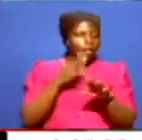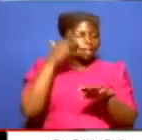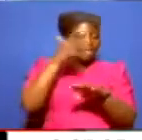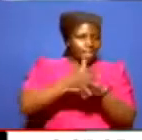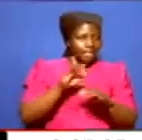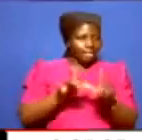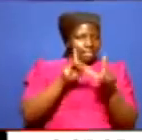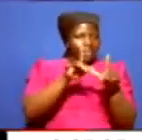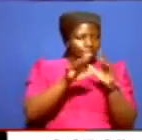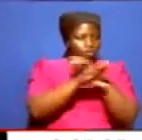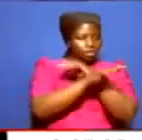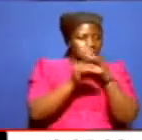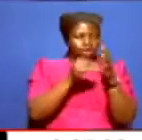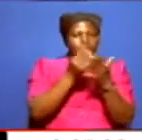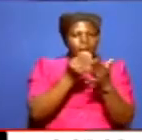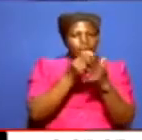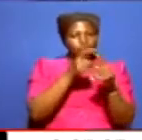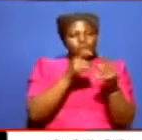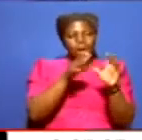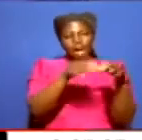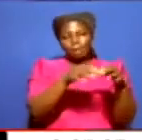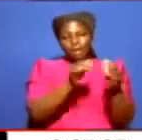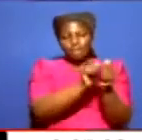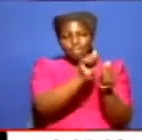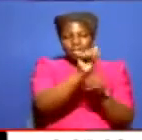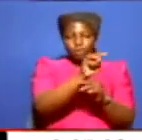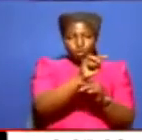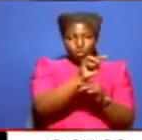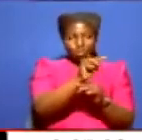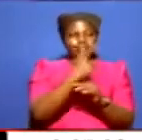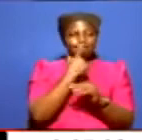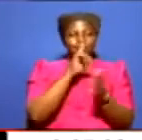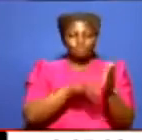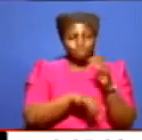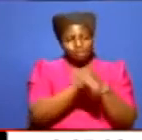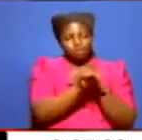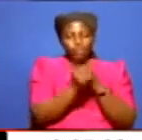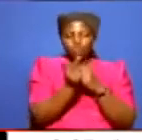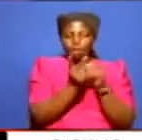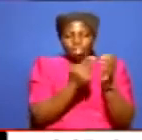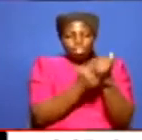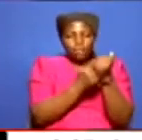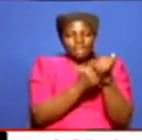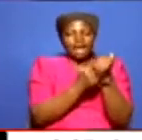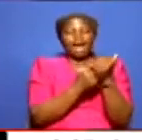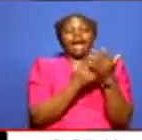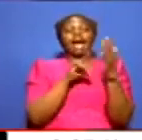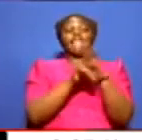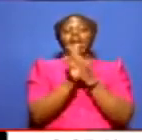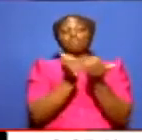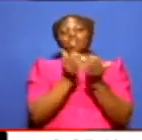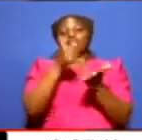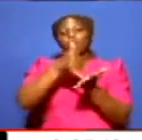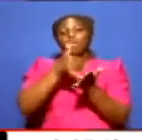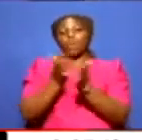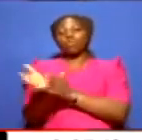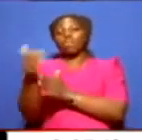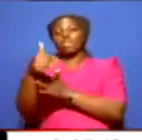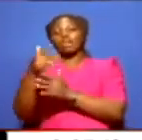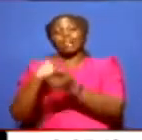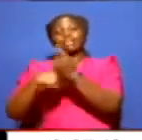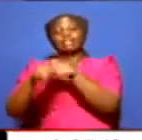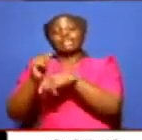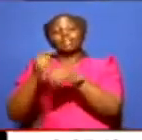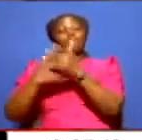company 15 million shillings purporting to be their partners in a business involving collection and sale of colonial